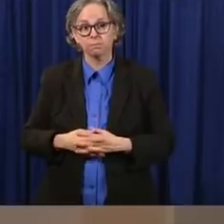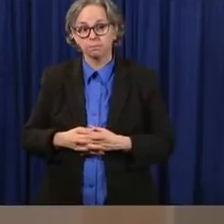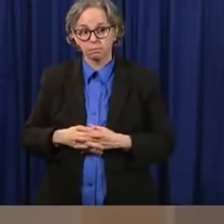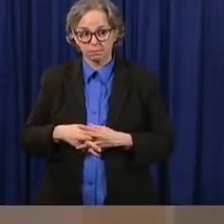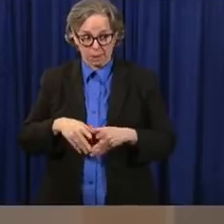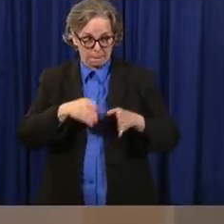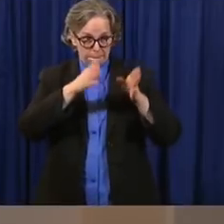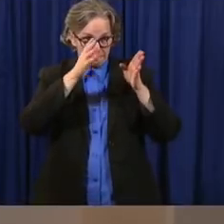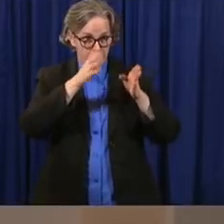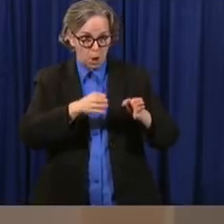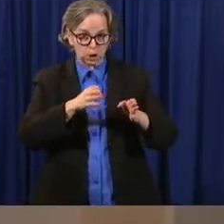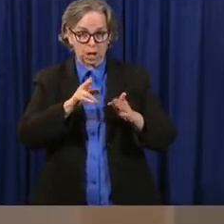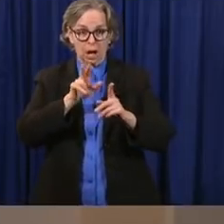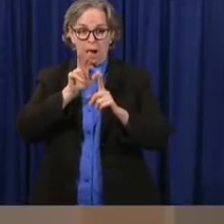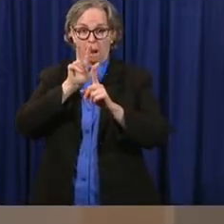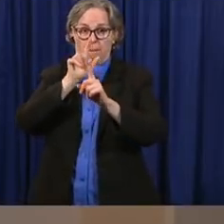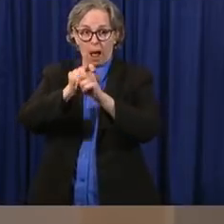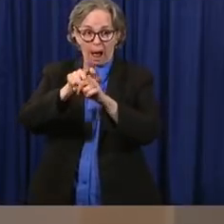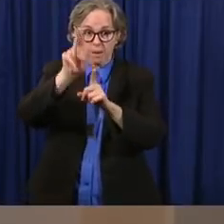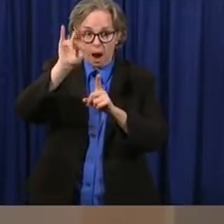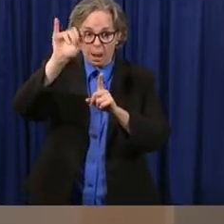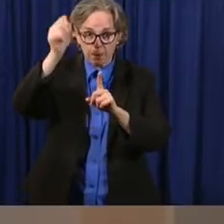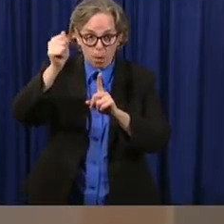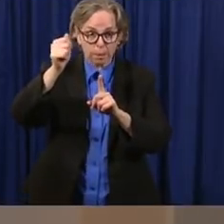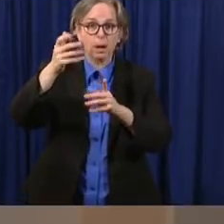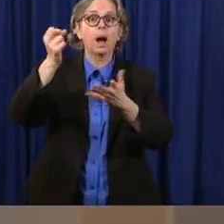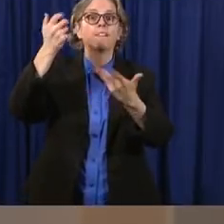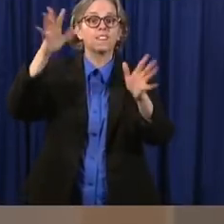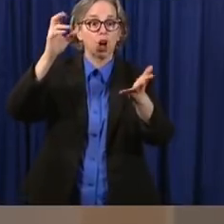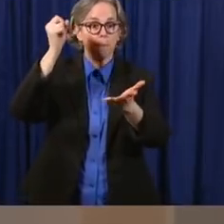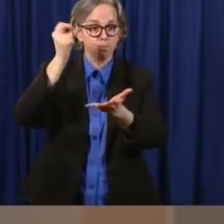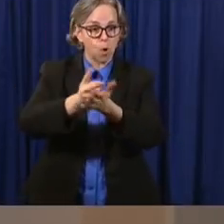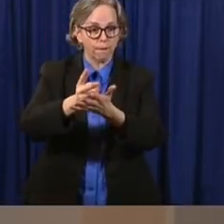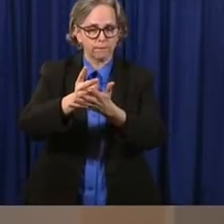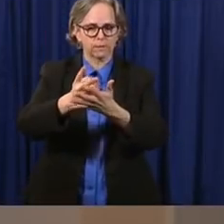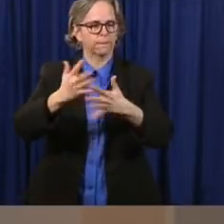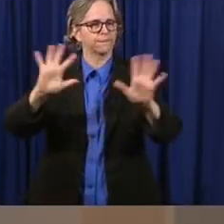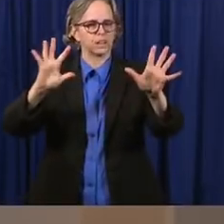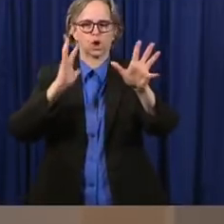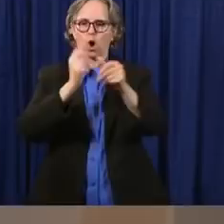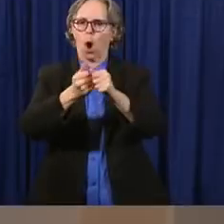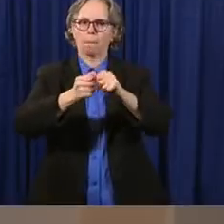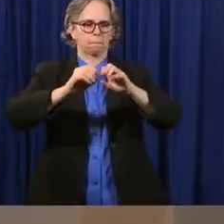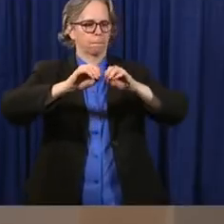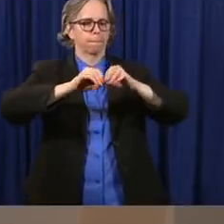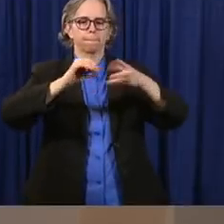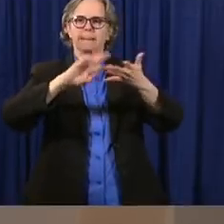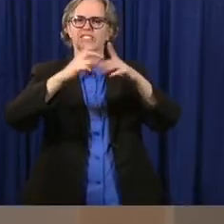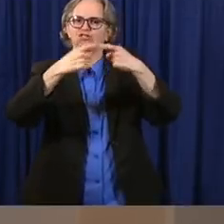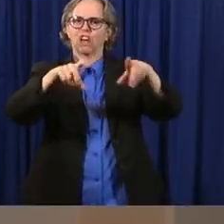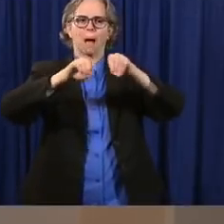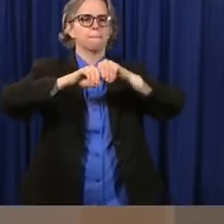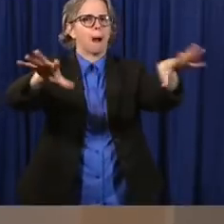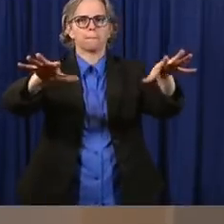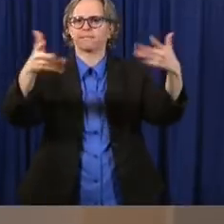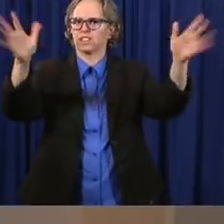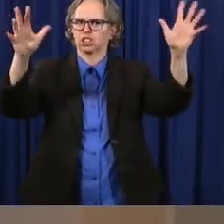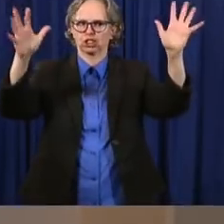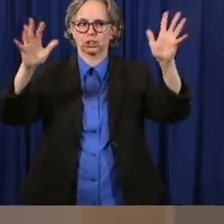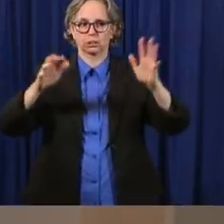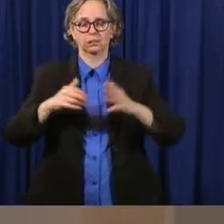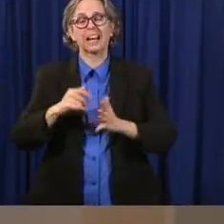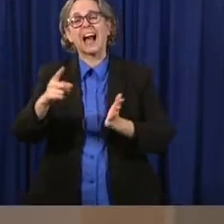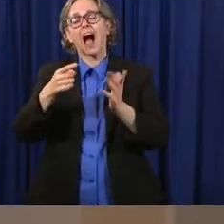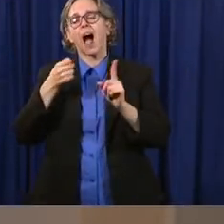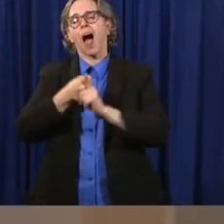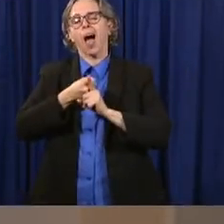applied and has been approved, that we're caught up. That's going out. But there are occasions when somebody